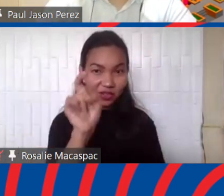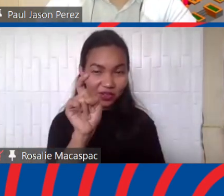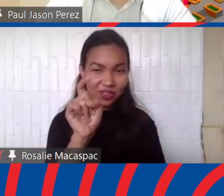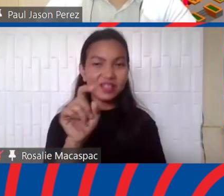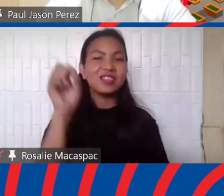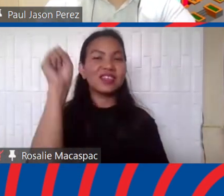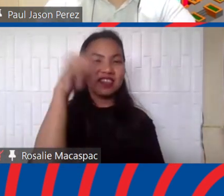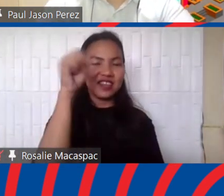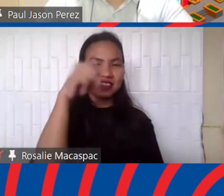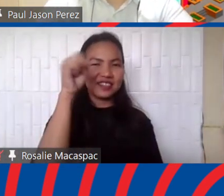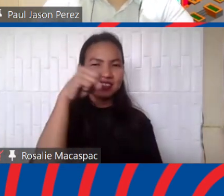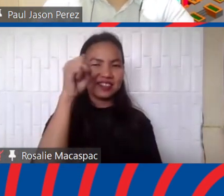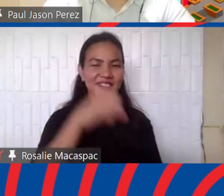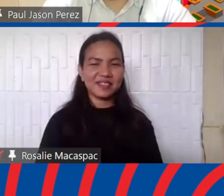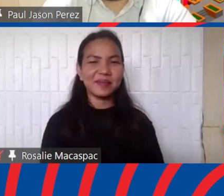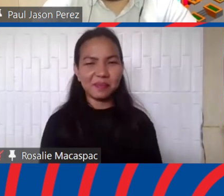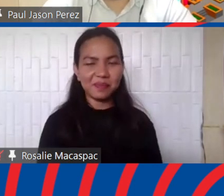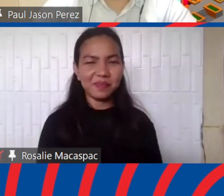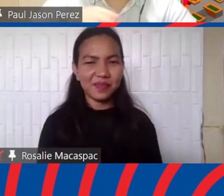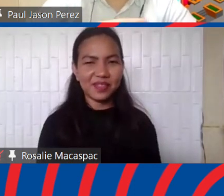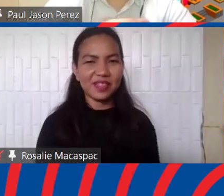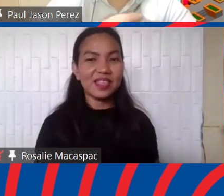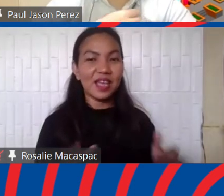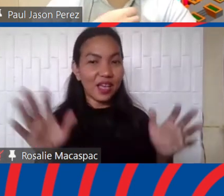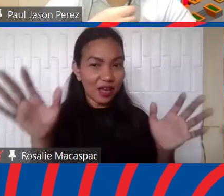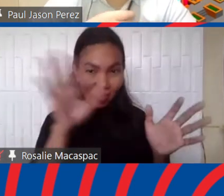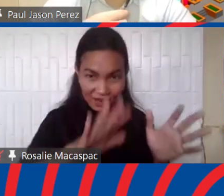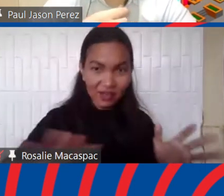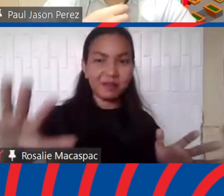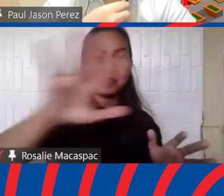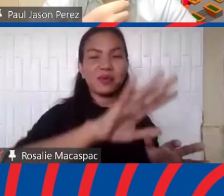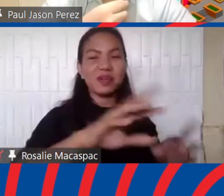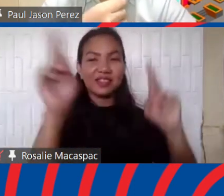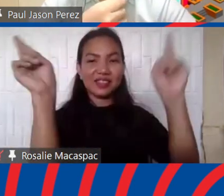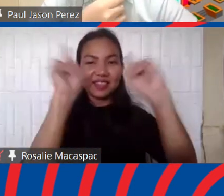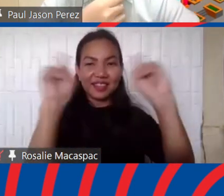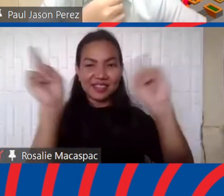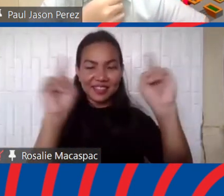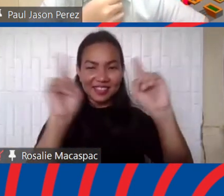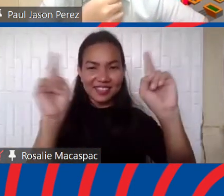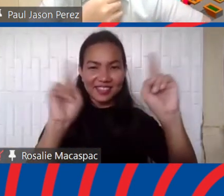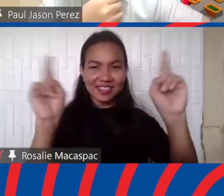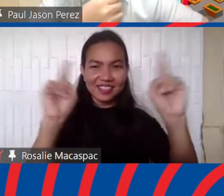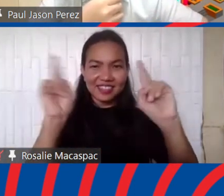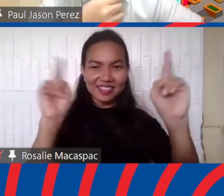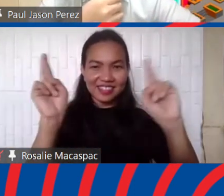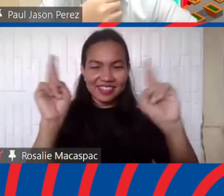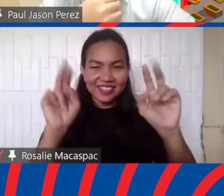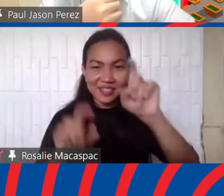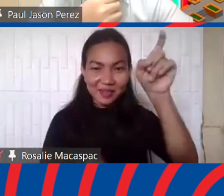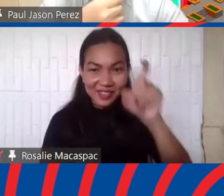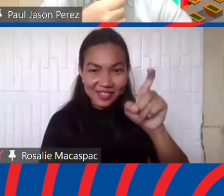Yes. Okay, so is everyone ready? Ready na ba kayo sa ating tanong?